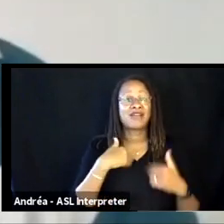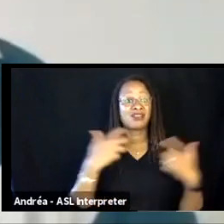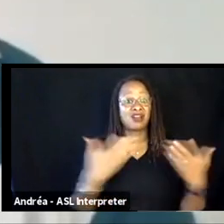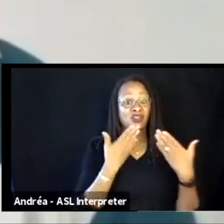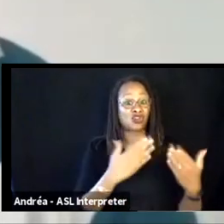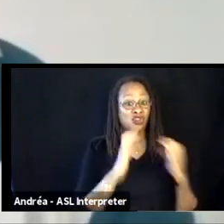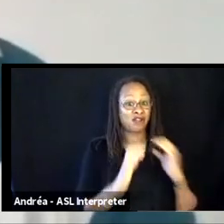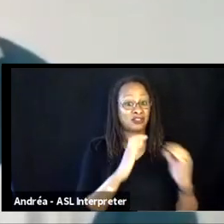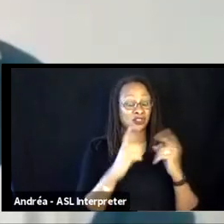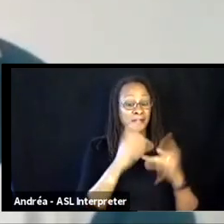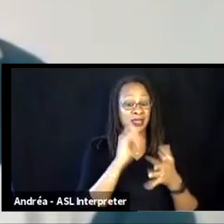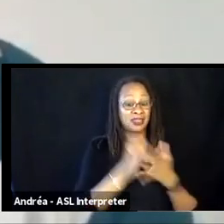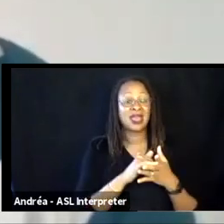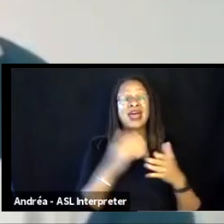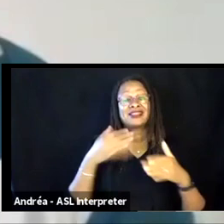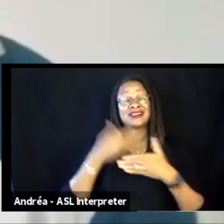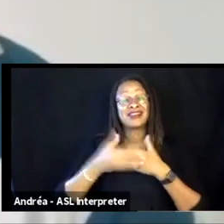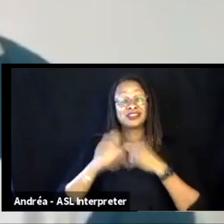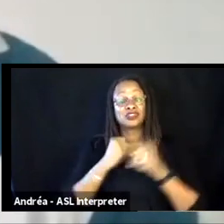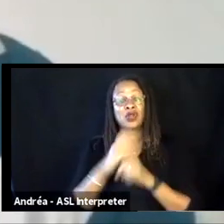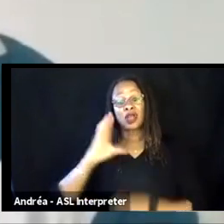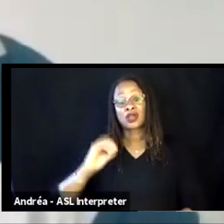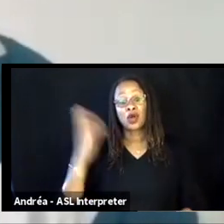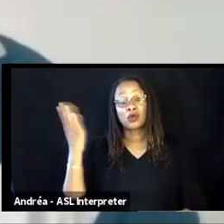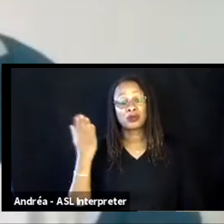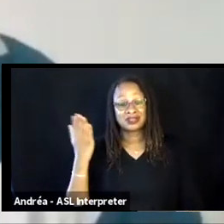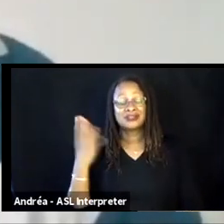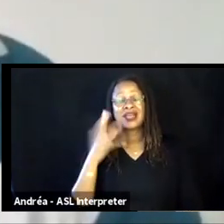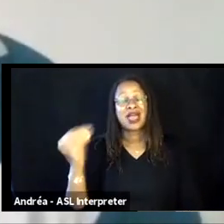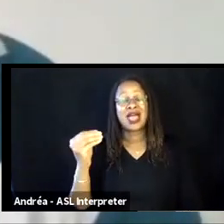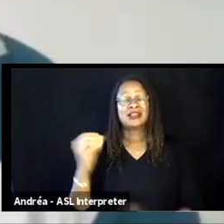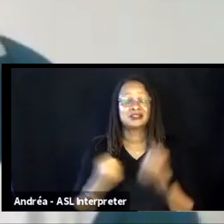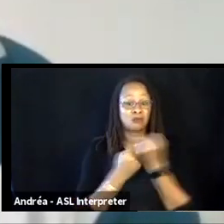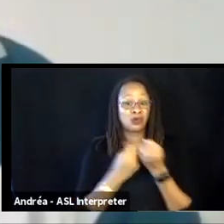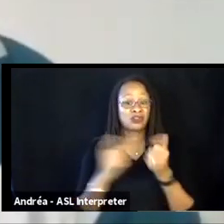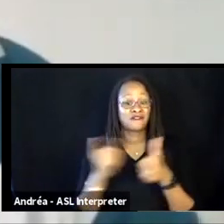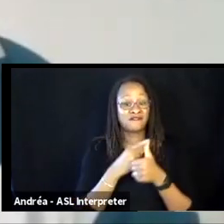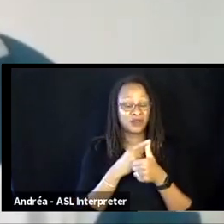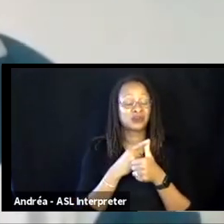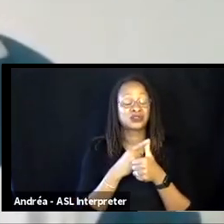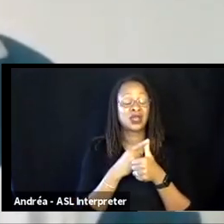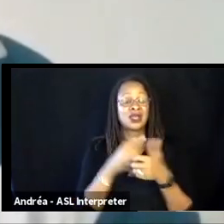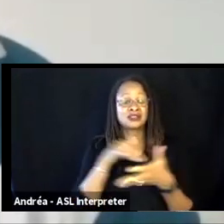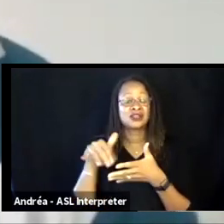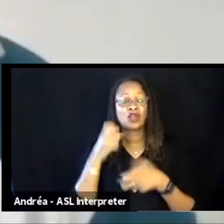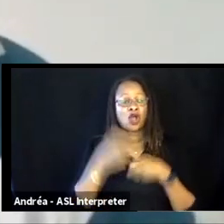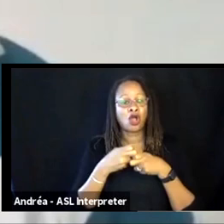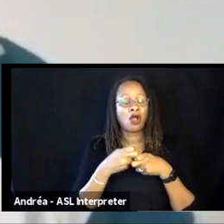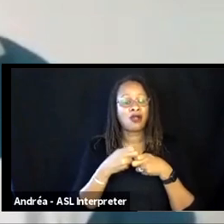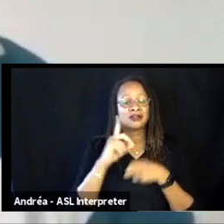that festival. And the following year, we co-presented and funded the first study of hard data concerning gender